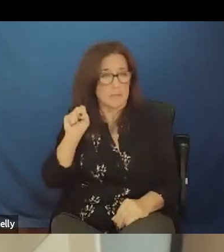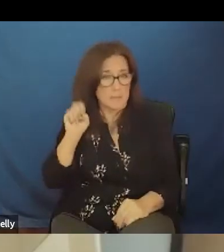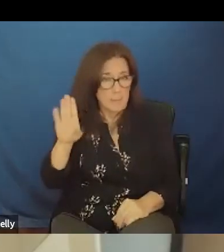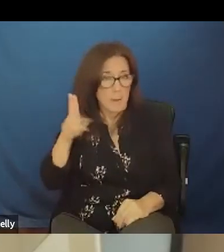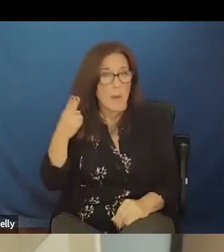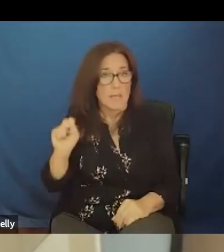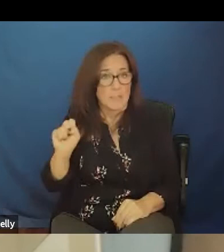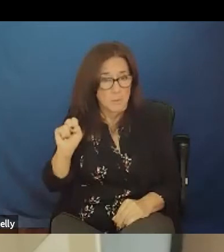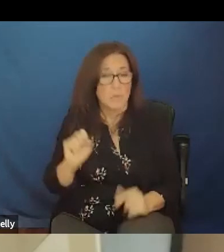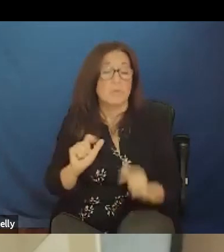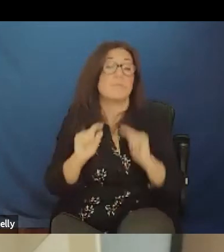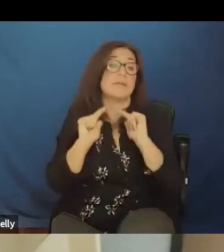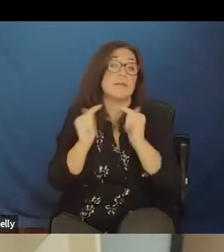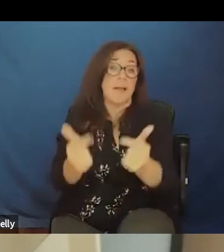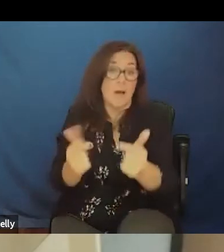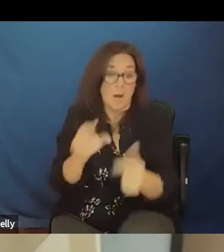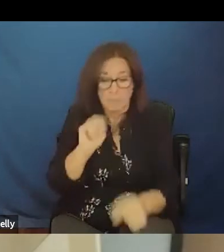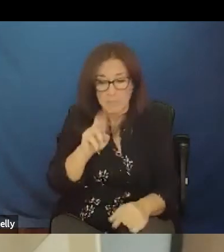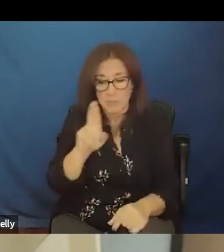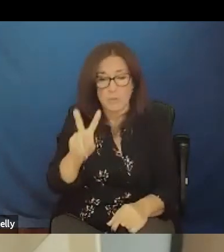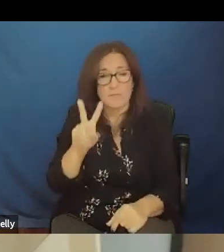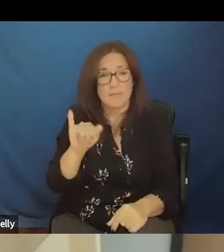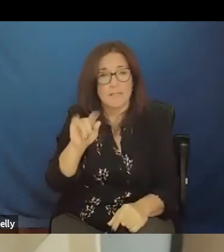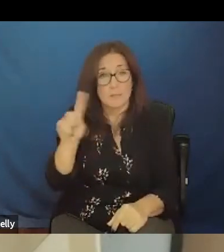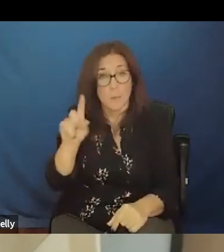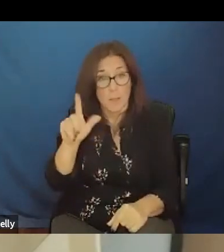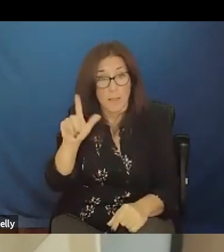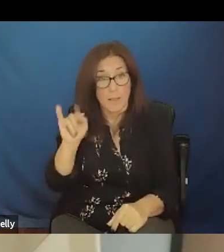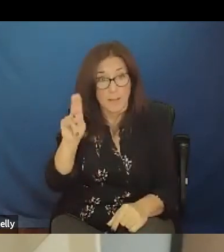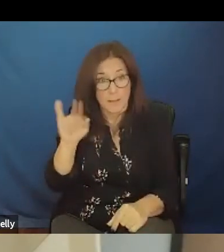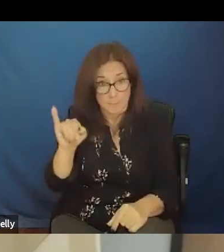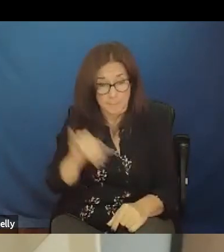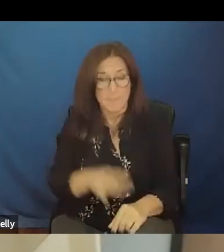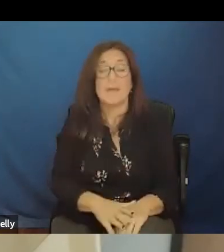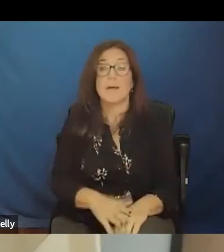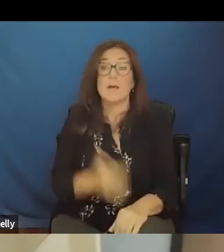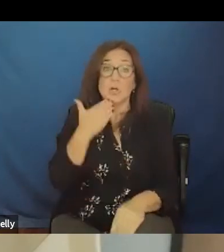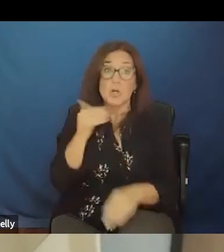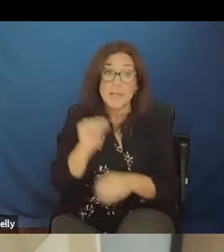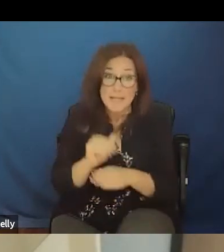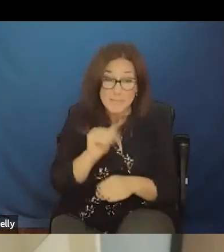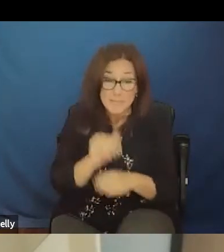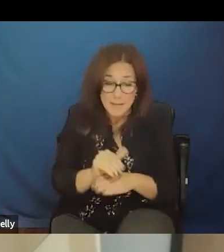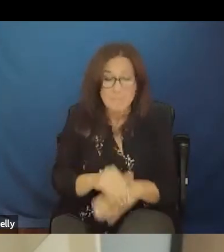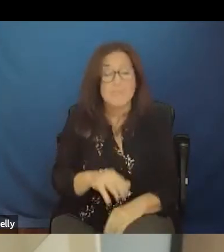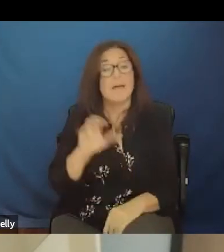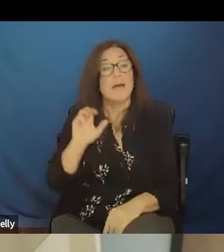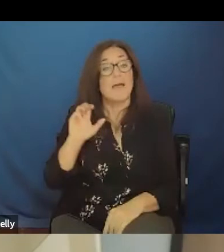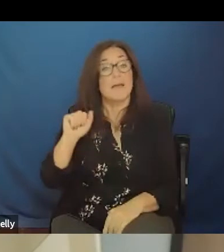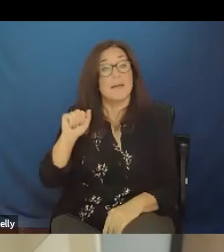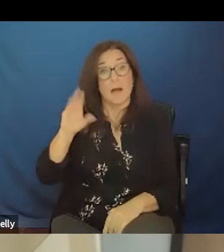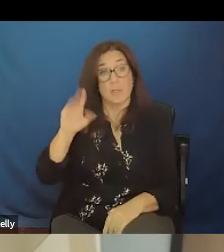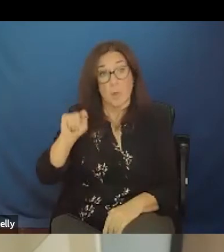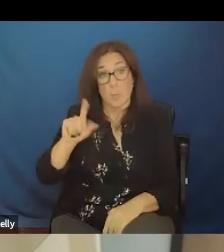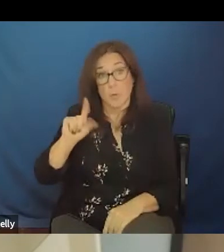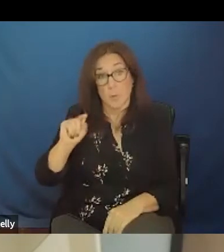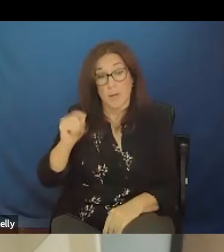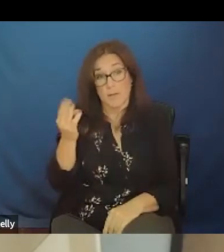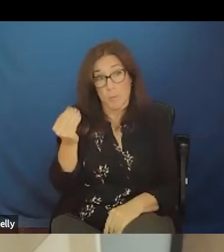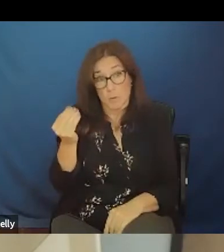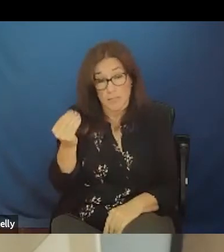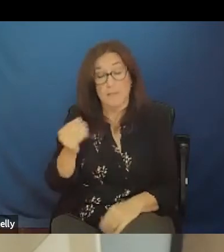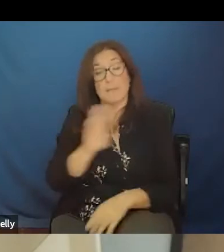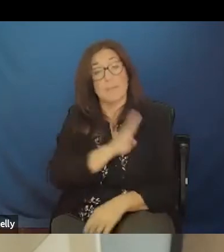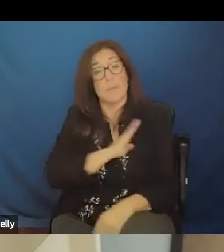Good evening, board members, Superintendent Maldonado. In October of 2014, the board approved an application for fundraising for